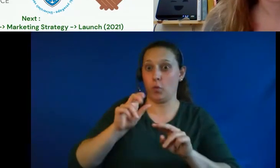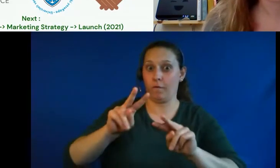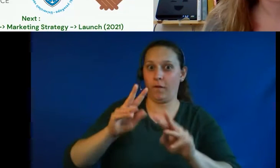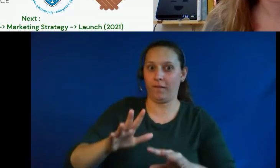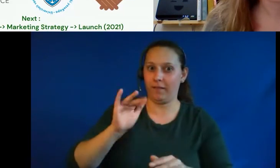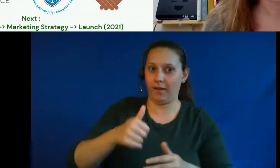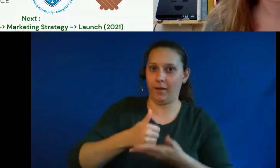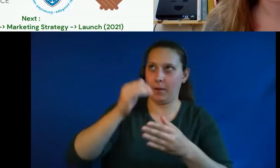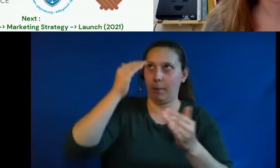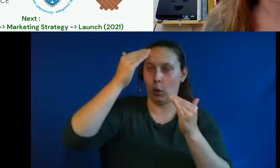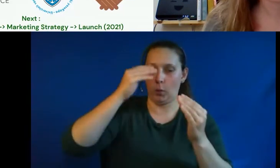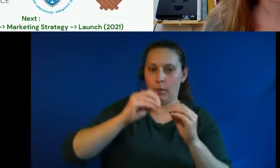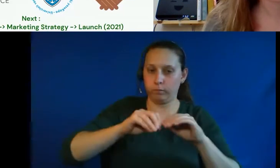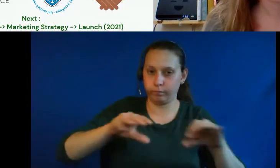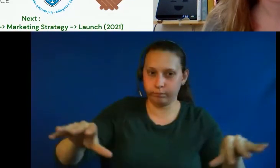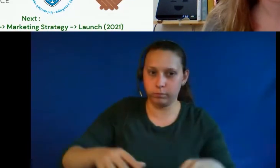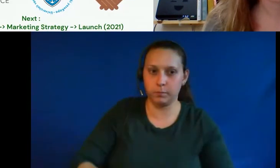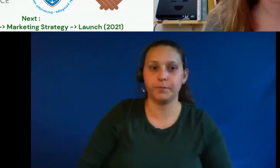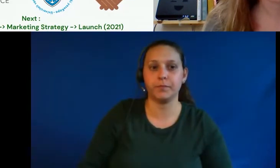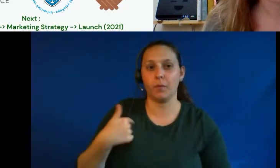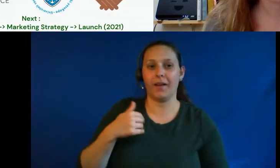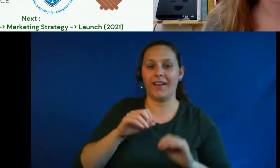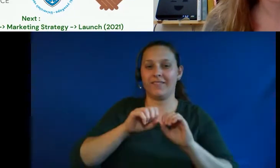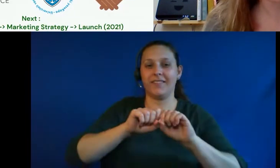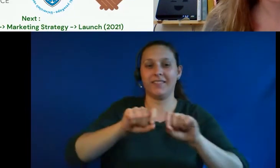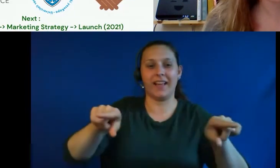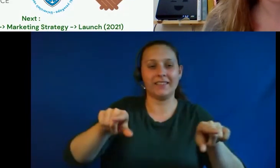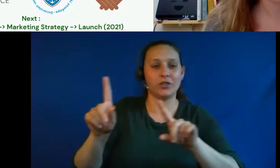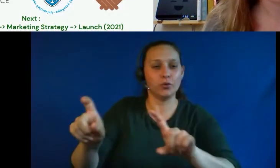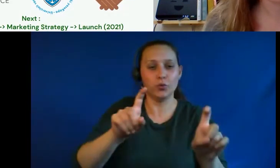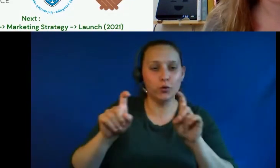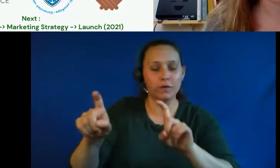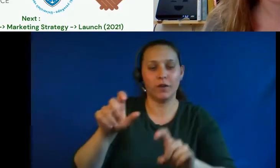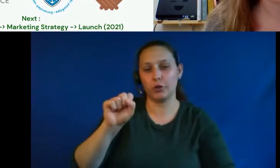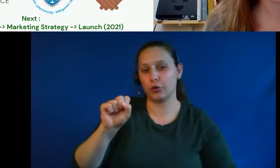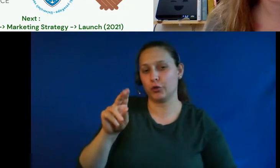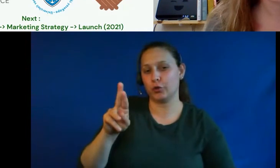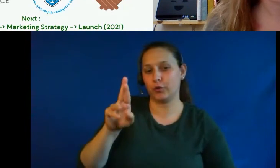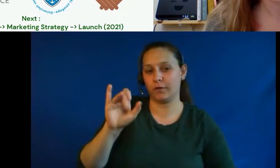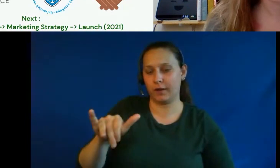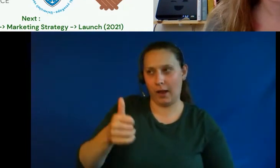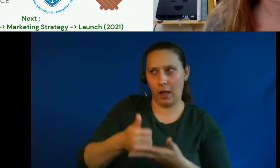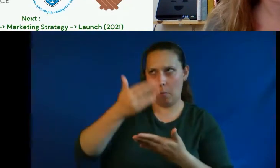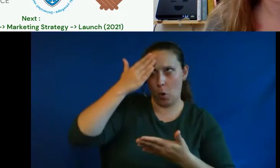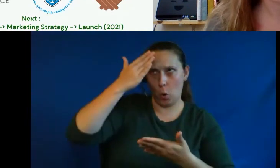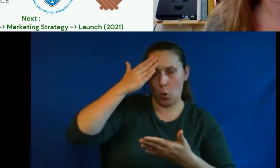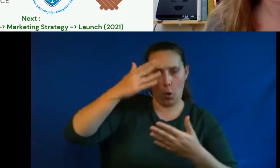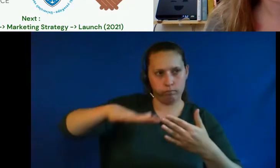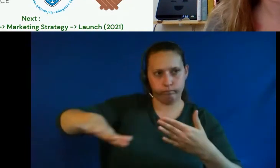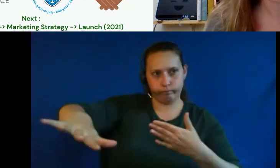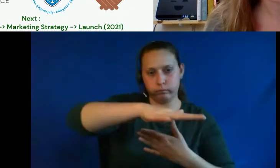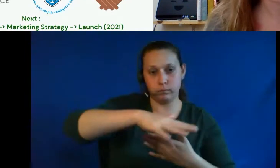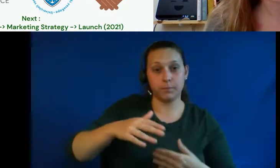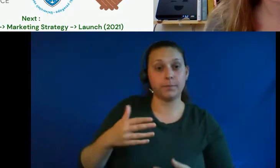carried out surveys in terms of getting to the feel of the market, and 90% of the people who